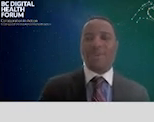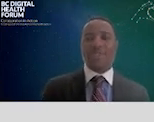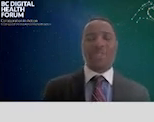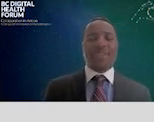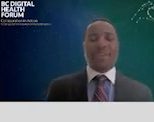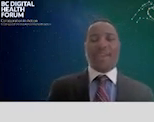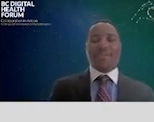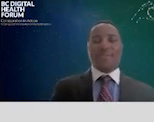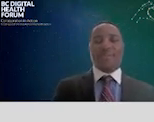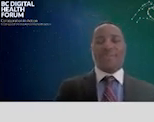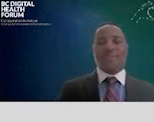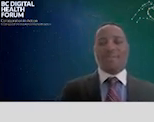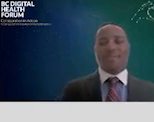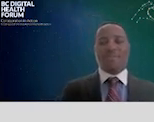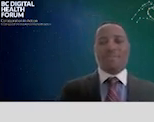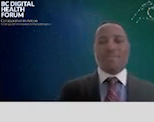the various